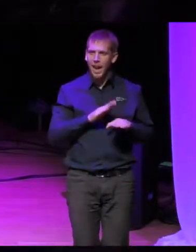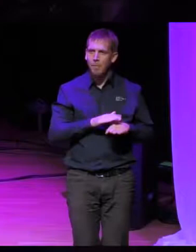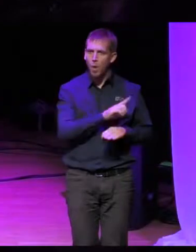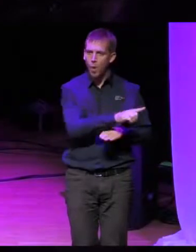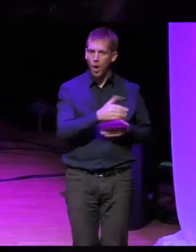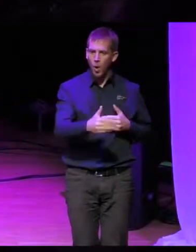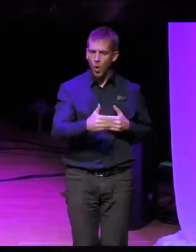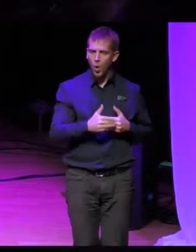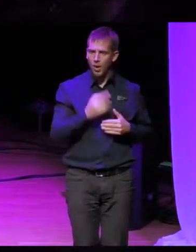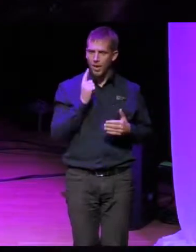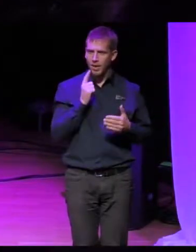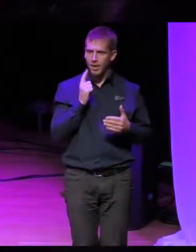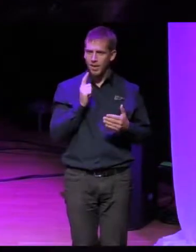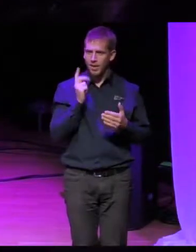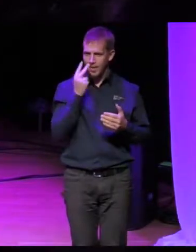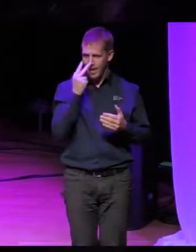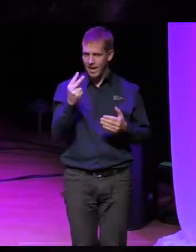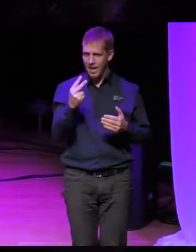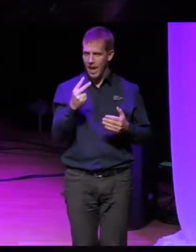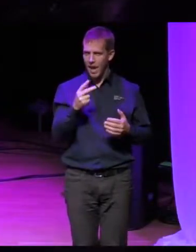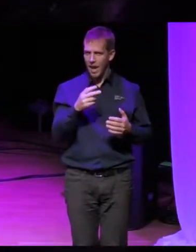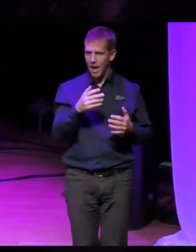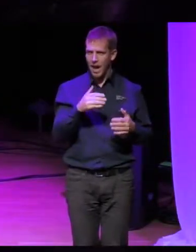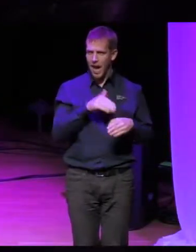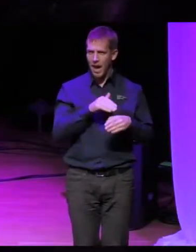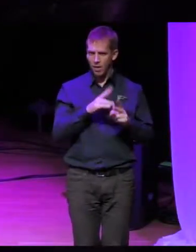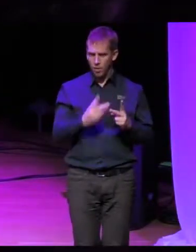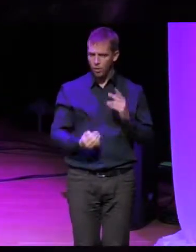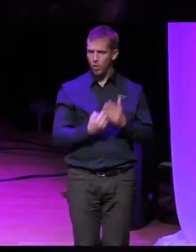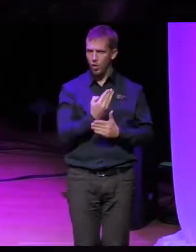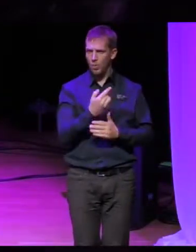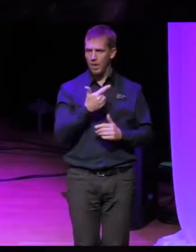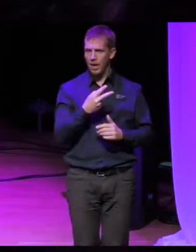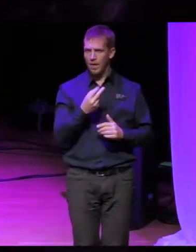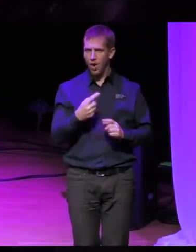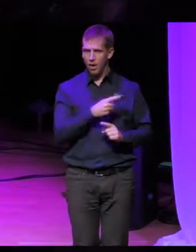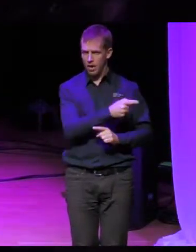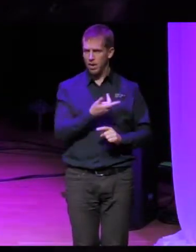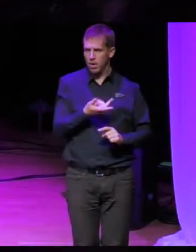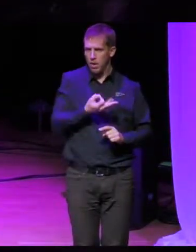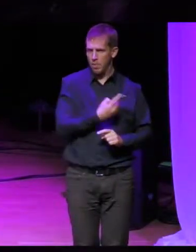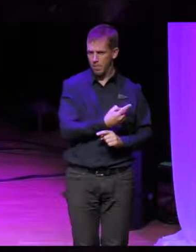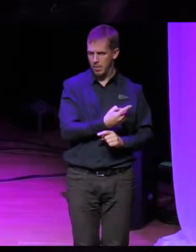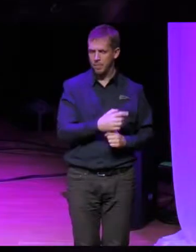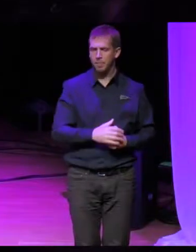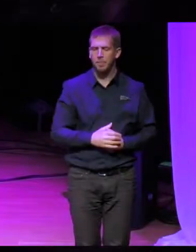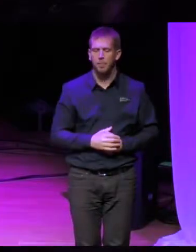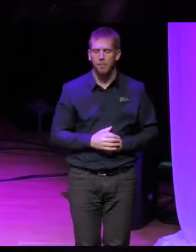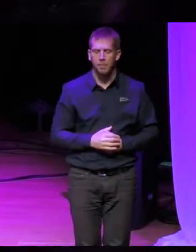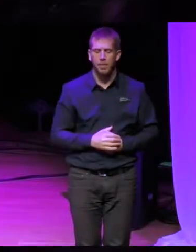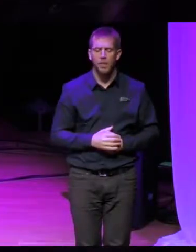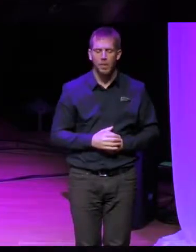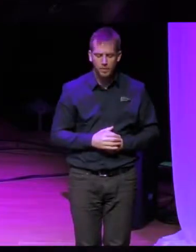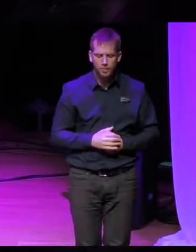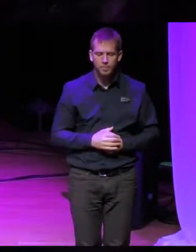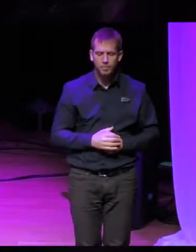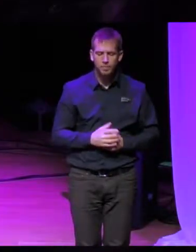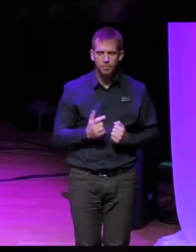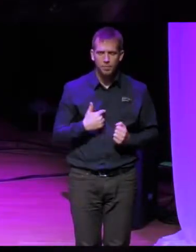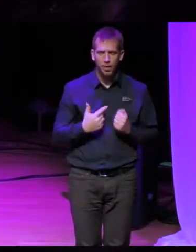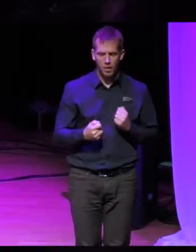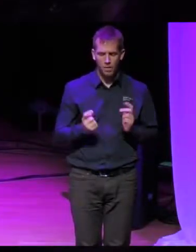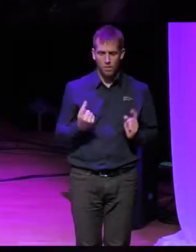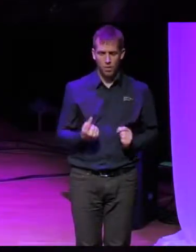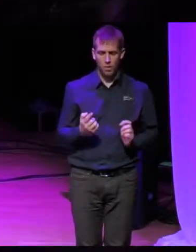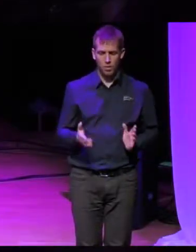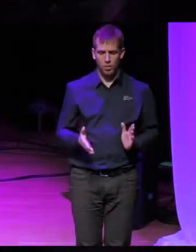put forward. So my goal is to describe a few of the key lawsuits that we've brought, but before I do that, I'll give a